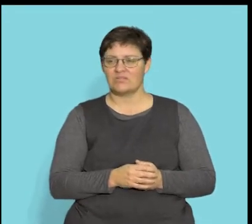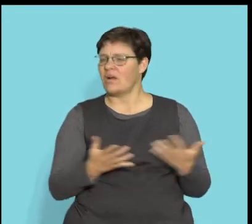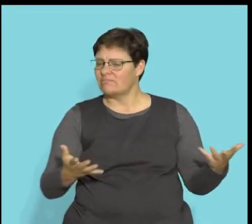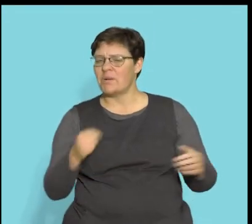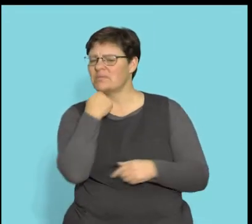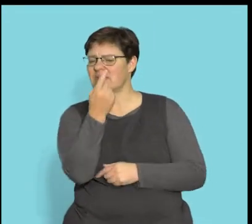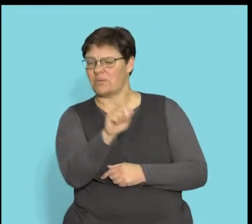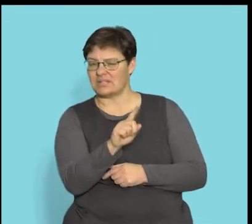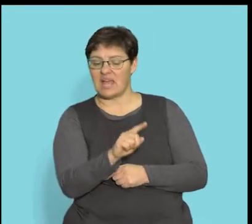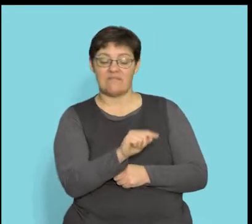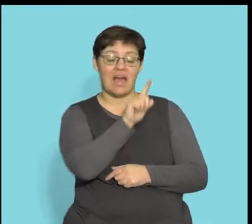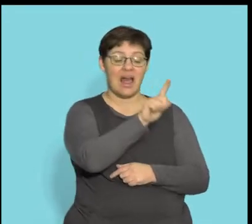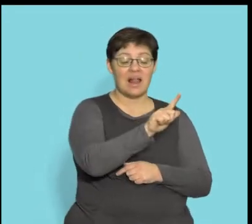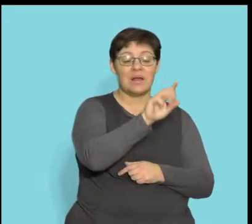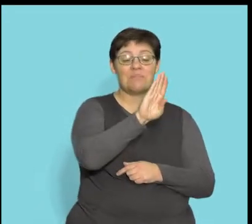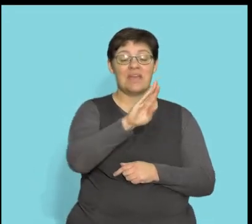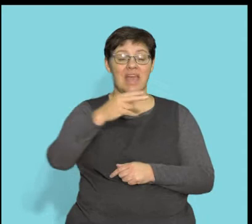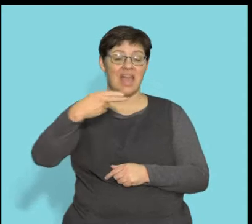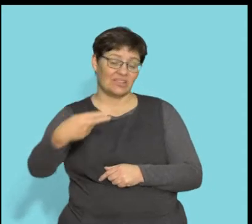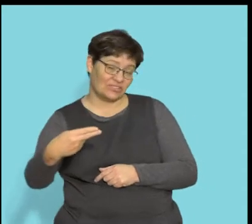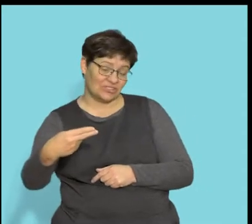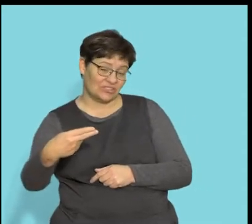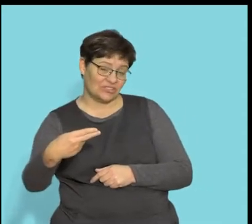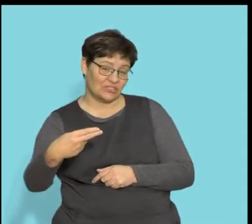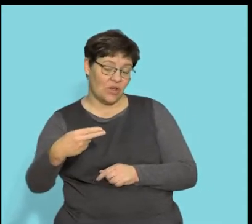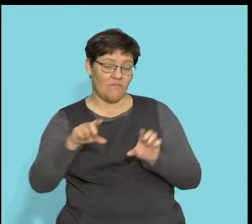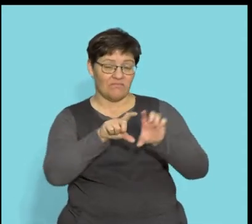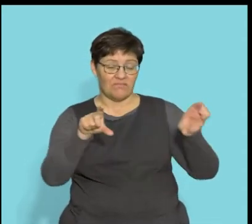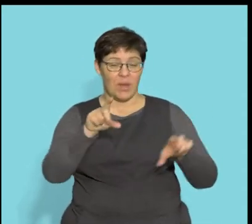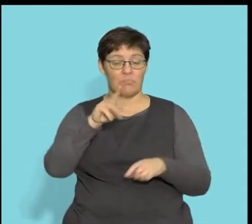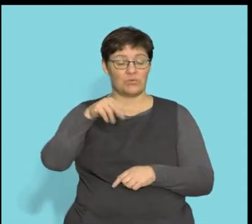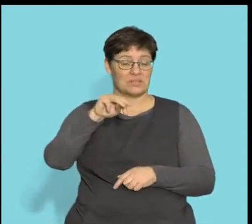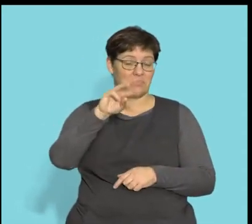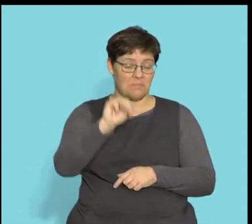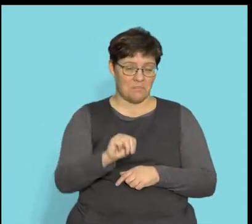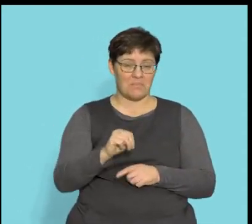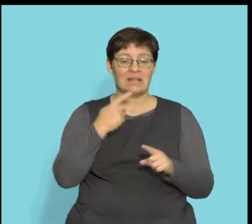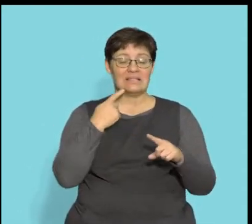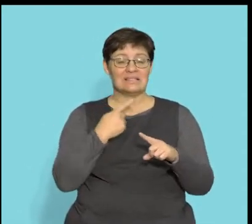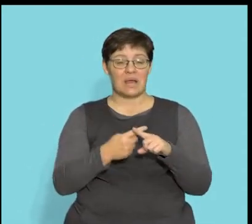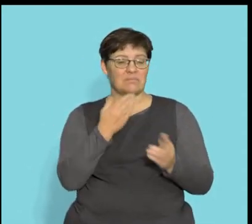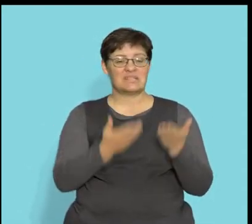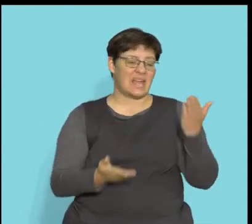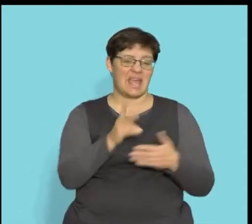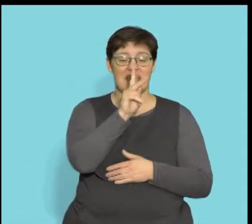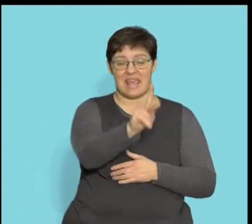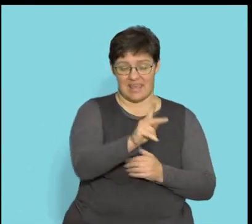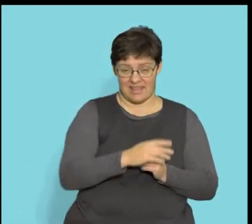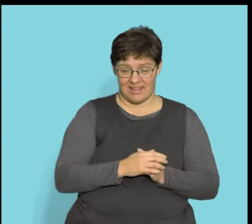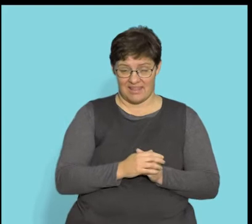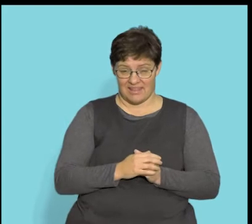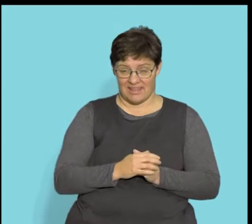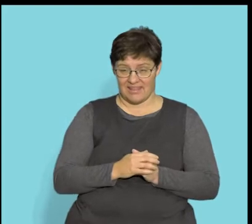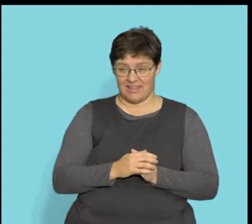So, in general, we can say that if the length, breadth, and height of a rectangular prism have been multiplied by a scale factor